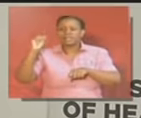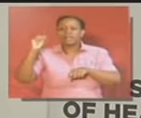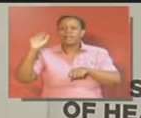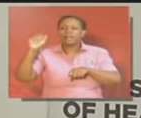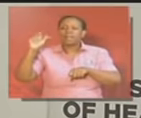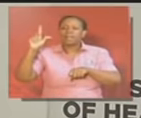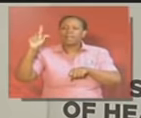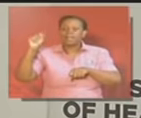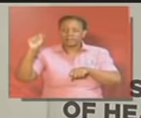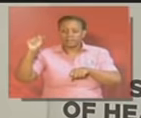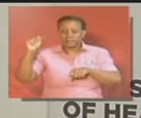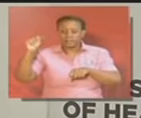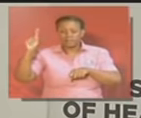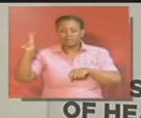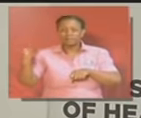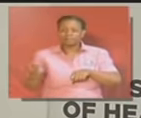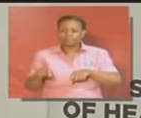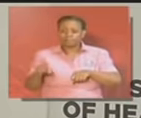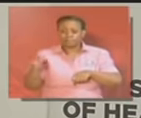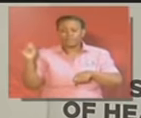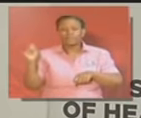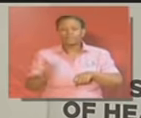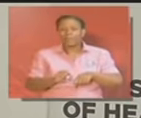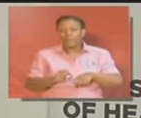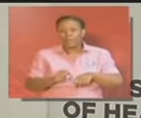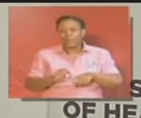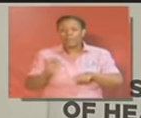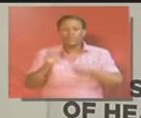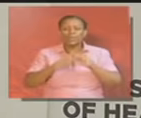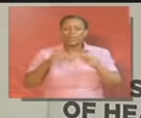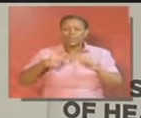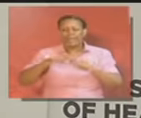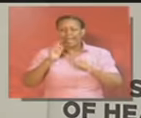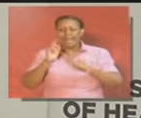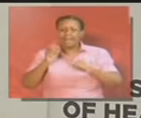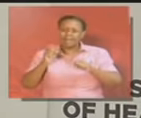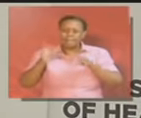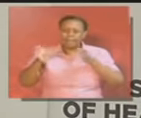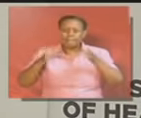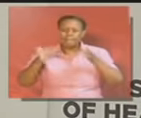when Matlot or Guaya or Grand Revere or anybody has